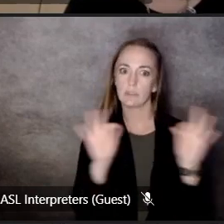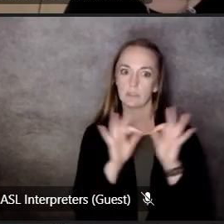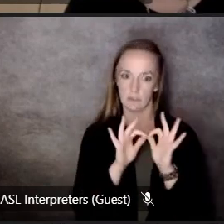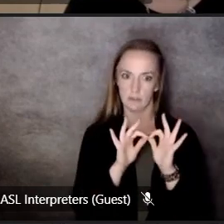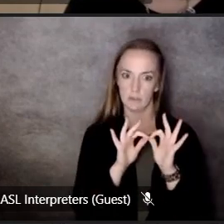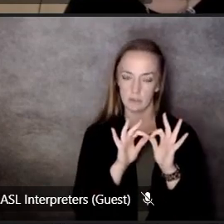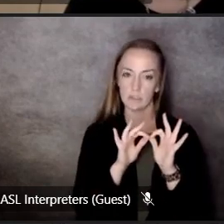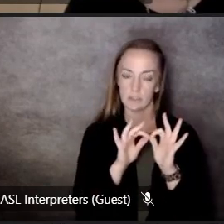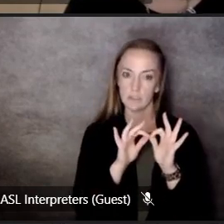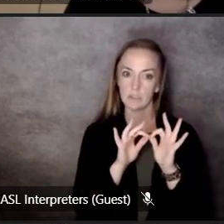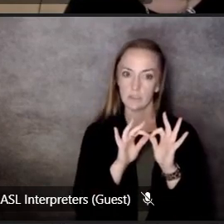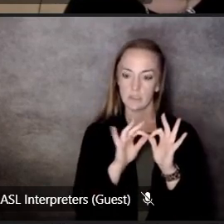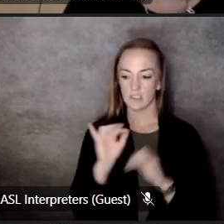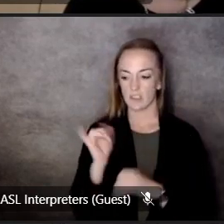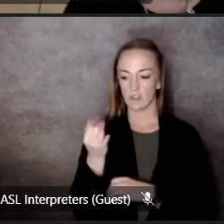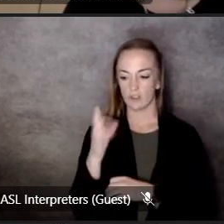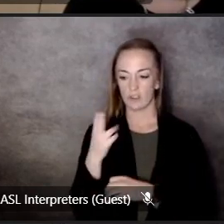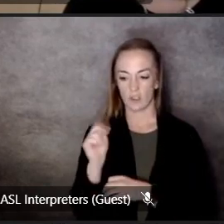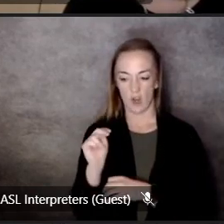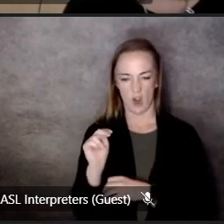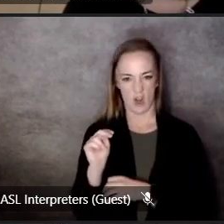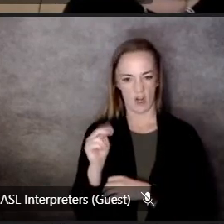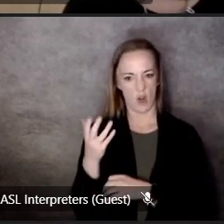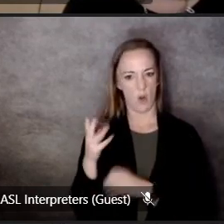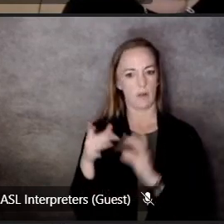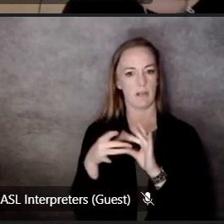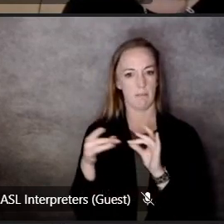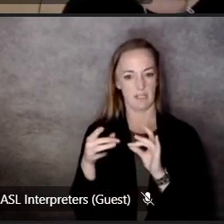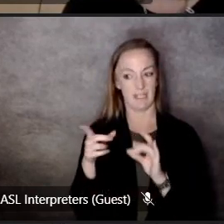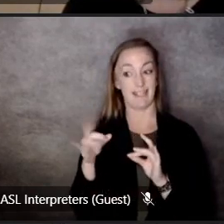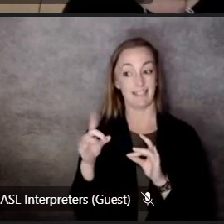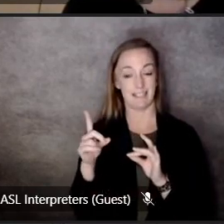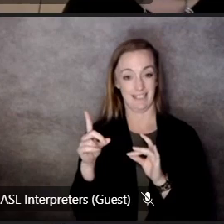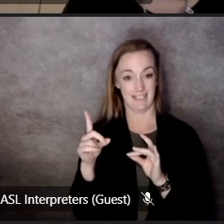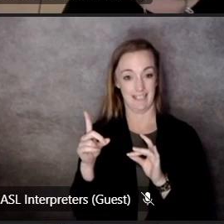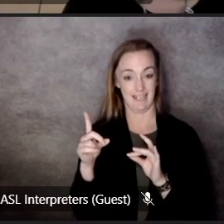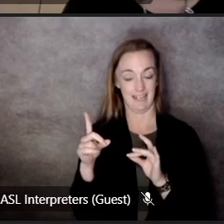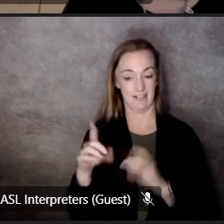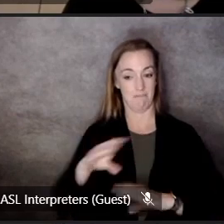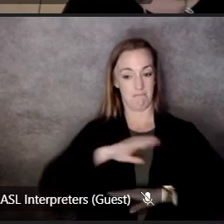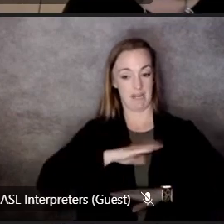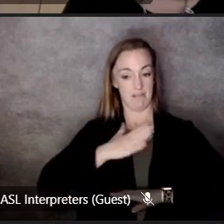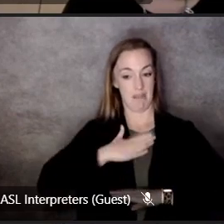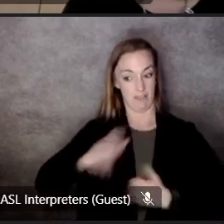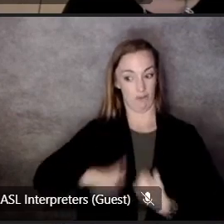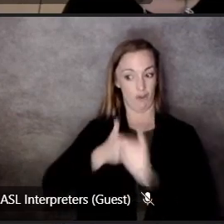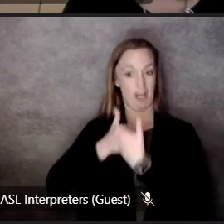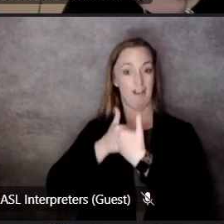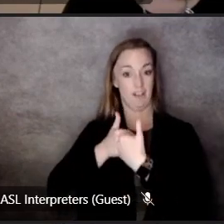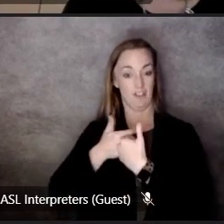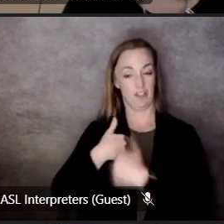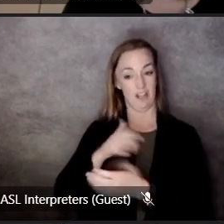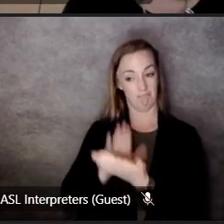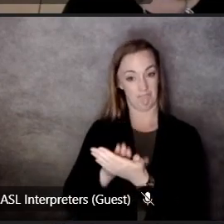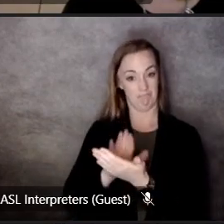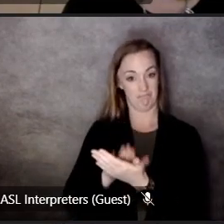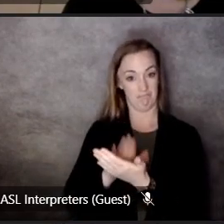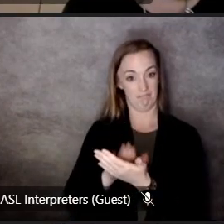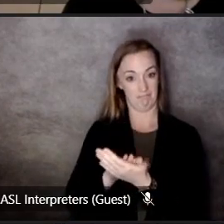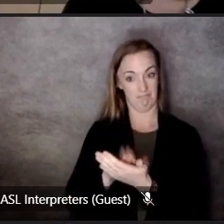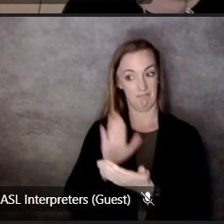As John mentioned, he did meet my challenge, and I give a big pat on the back to him and the team for